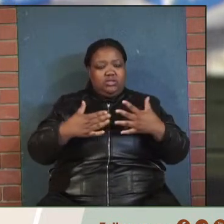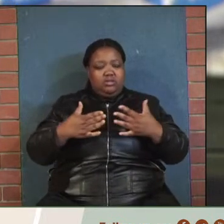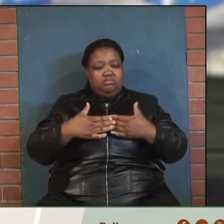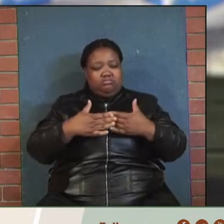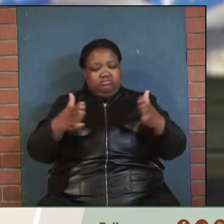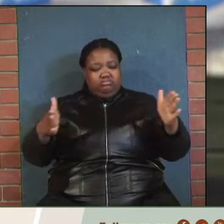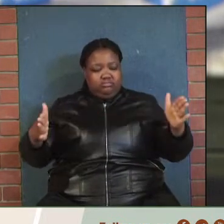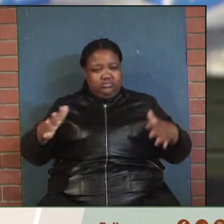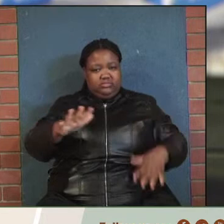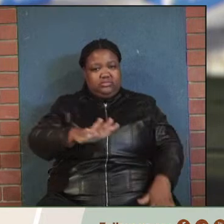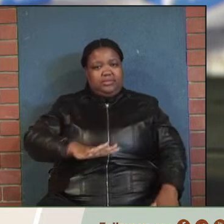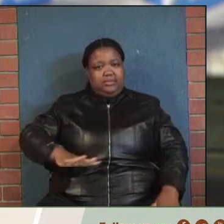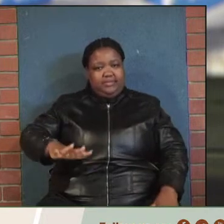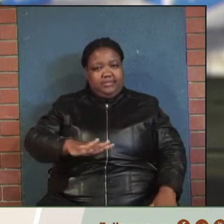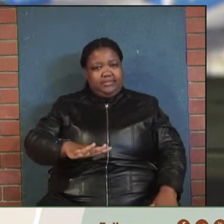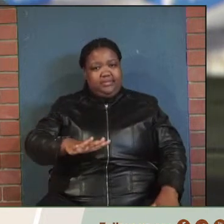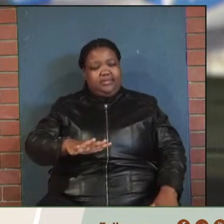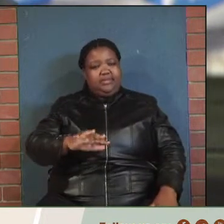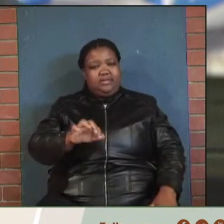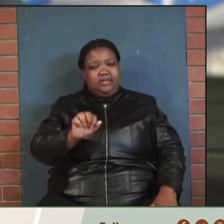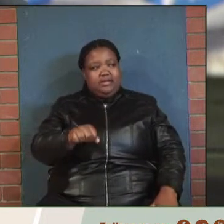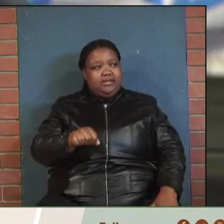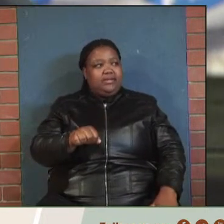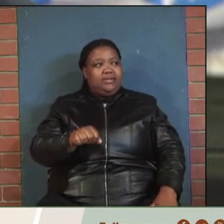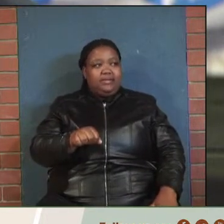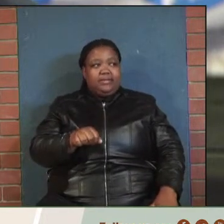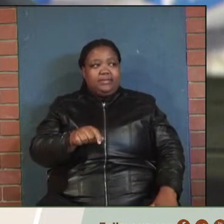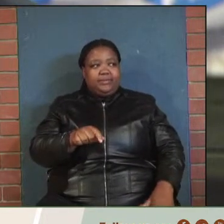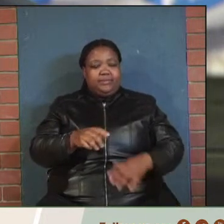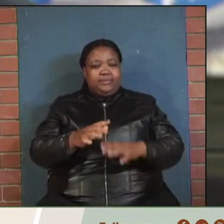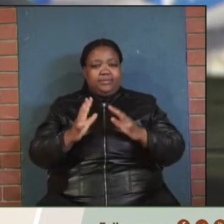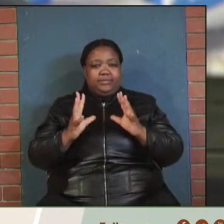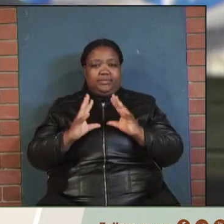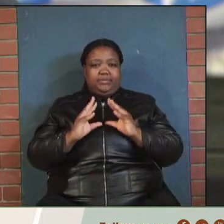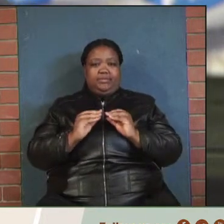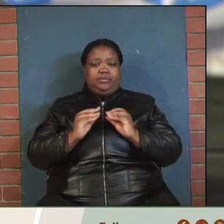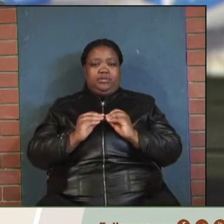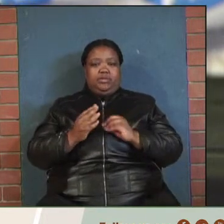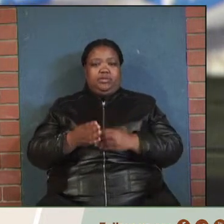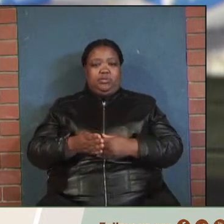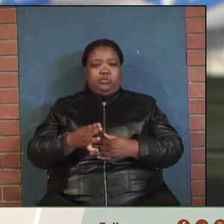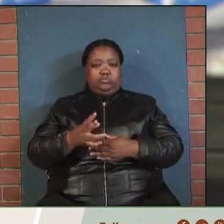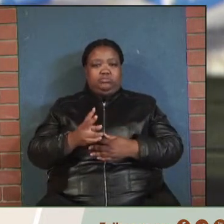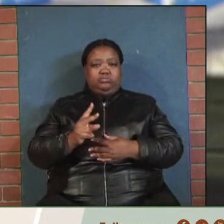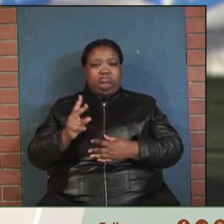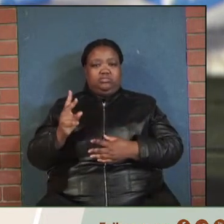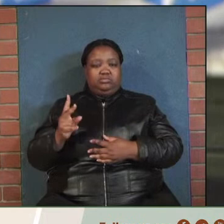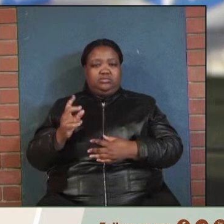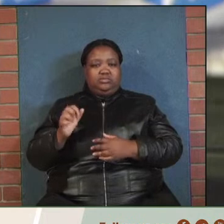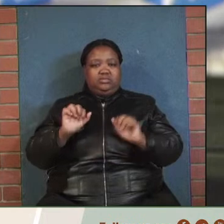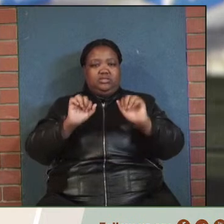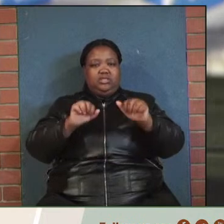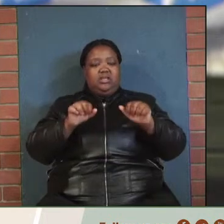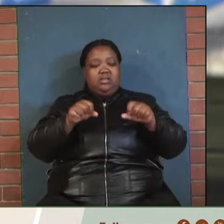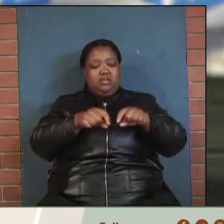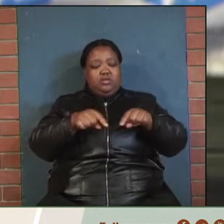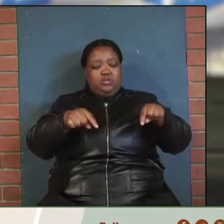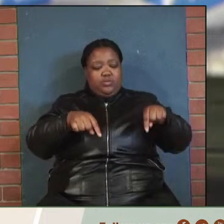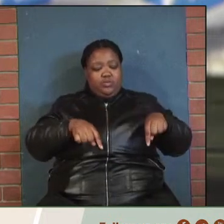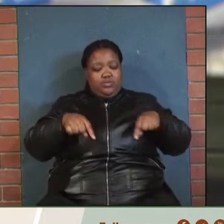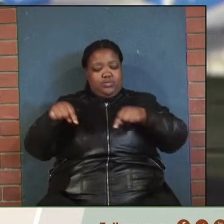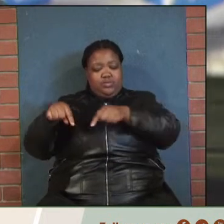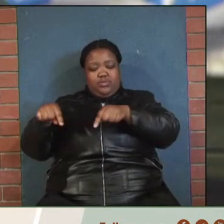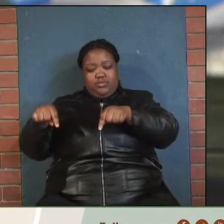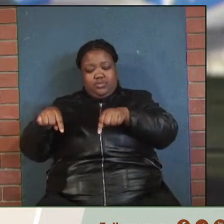space where this can be held. Again, committee rooms, and